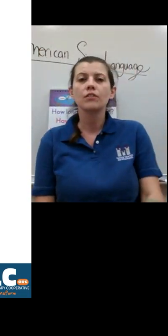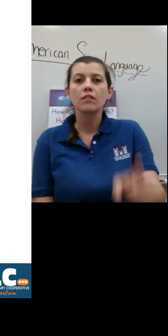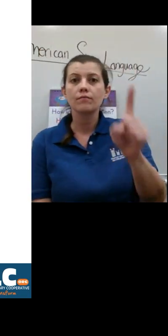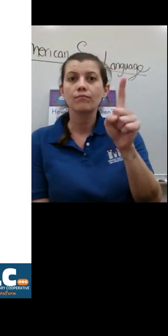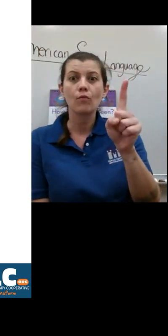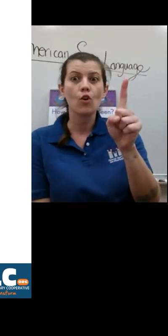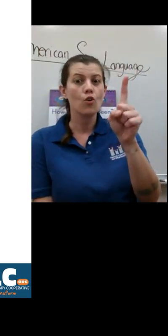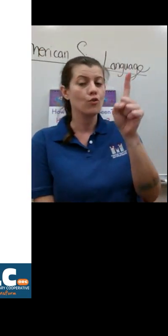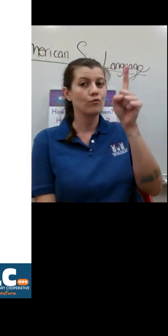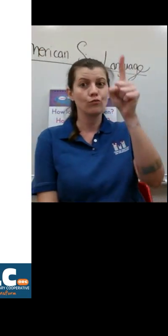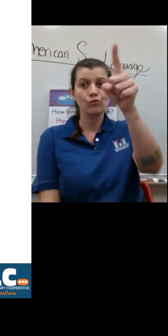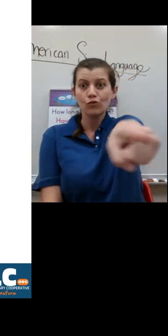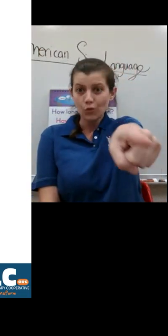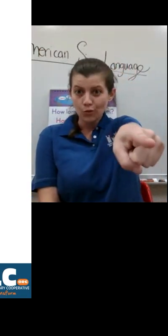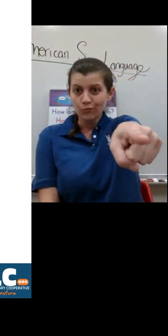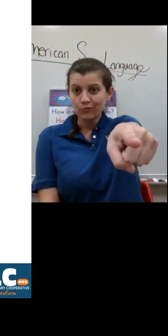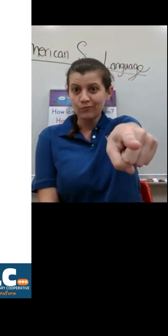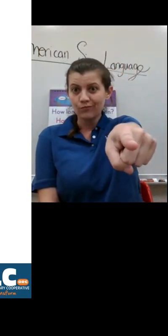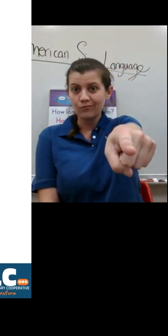Oh.